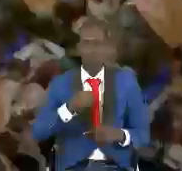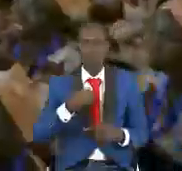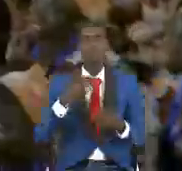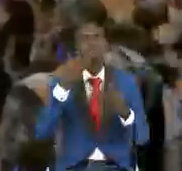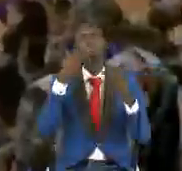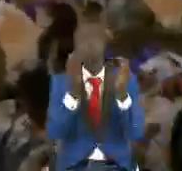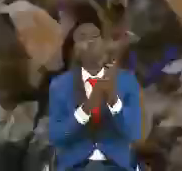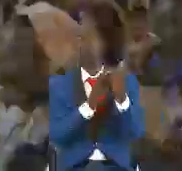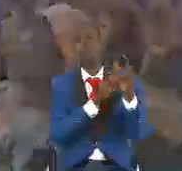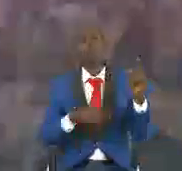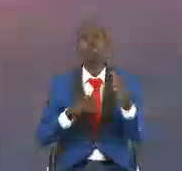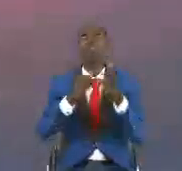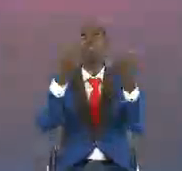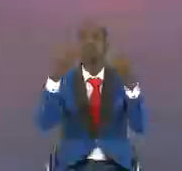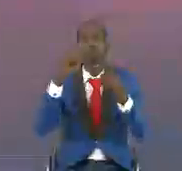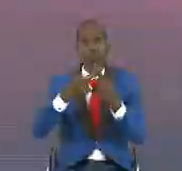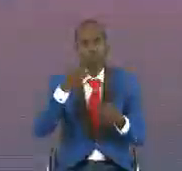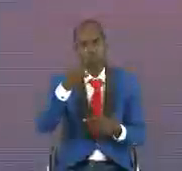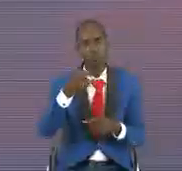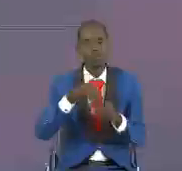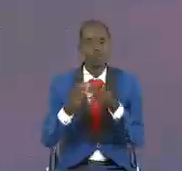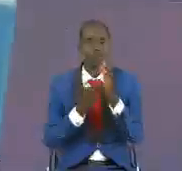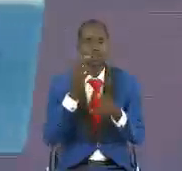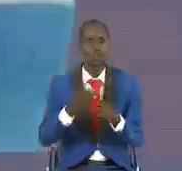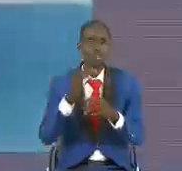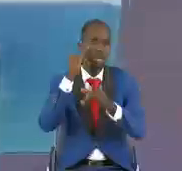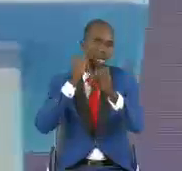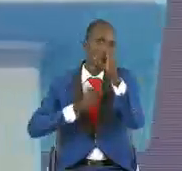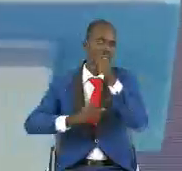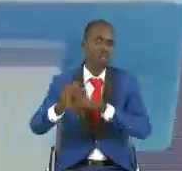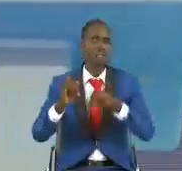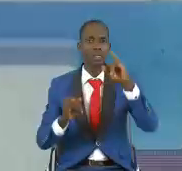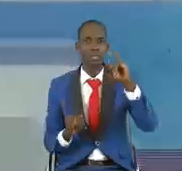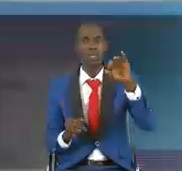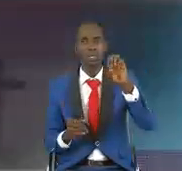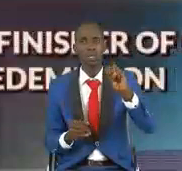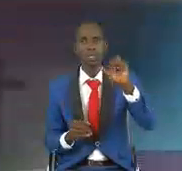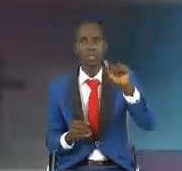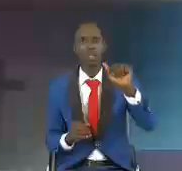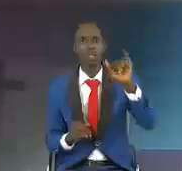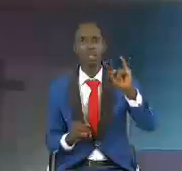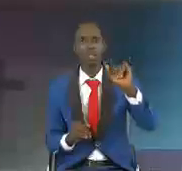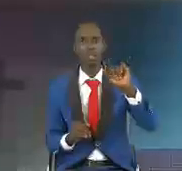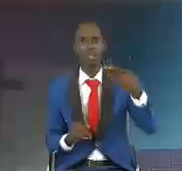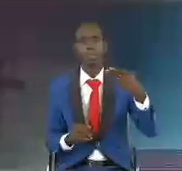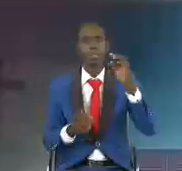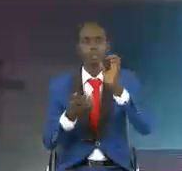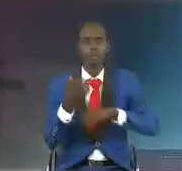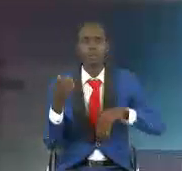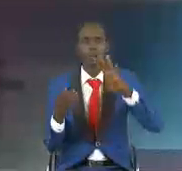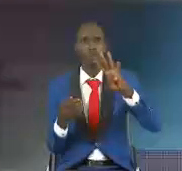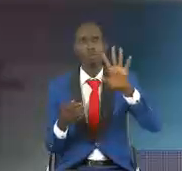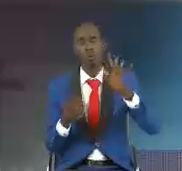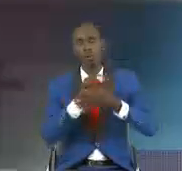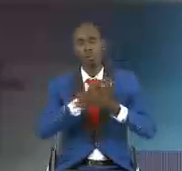you. Isaiah chapter 45, reading from verse 22. It says, look unto me.